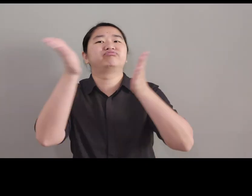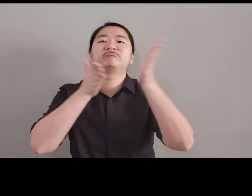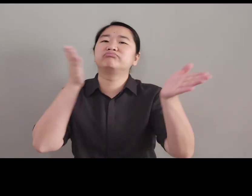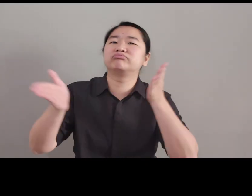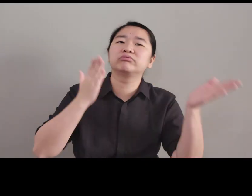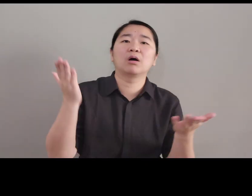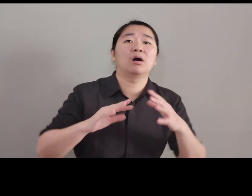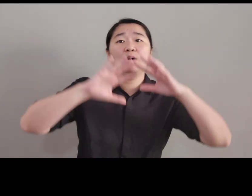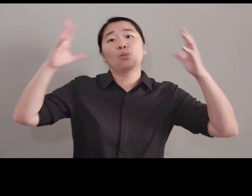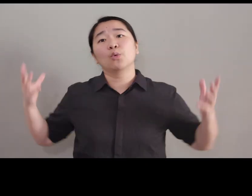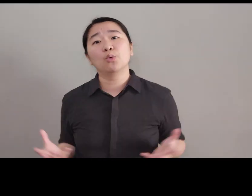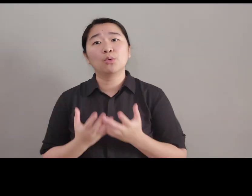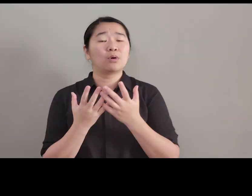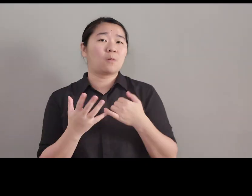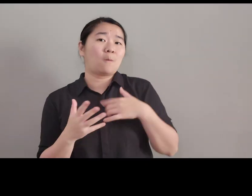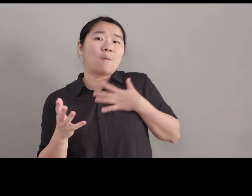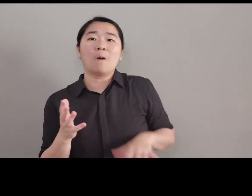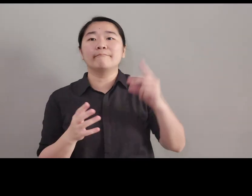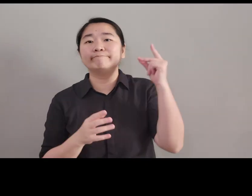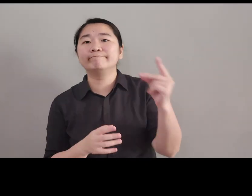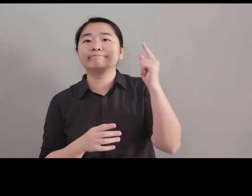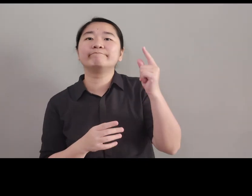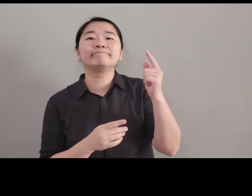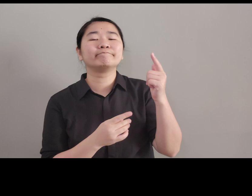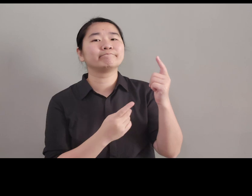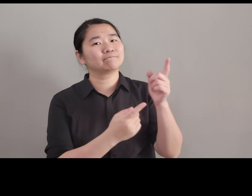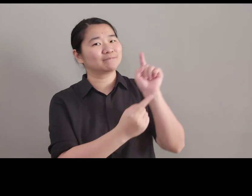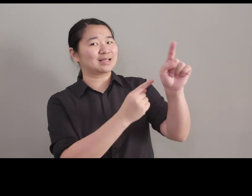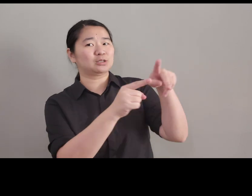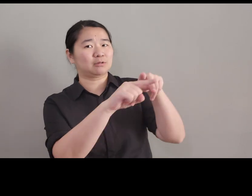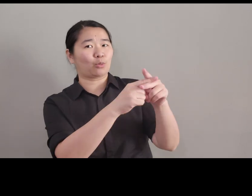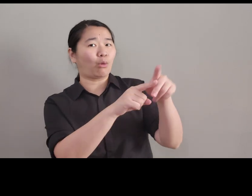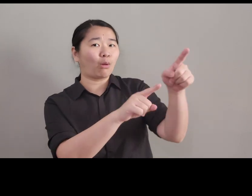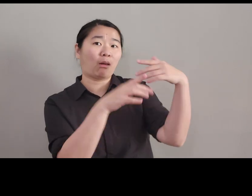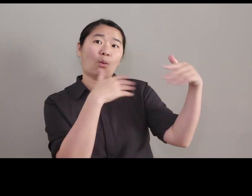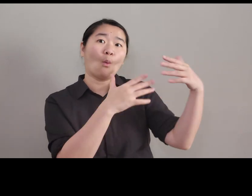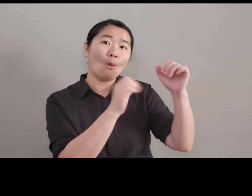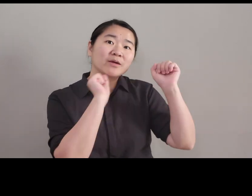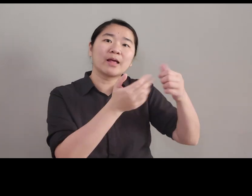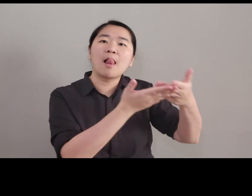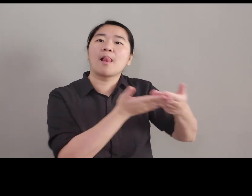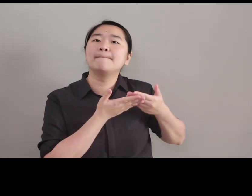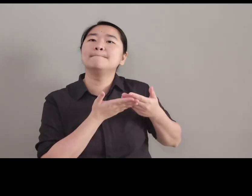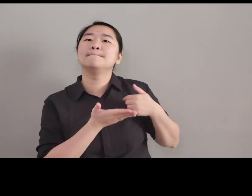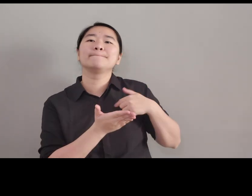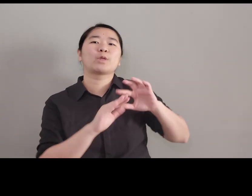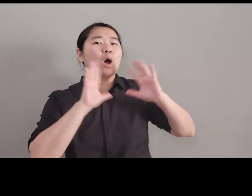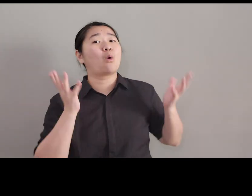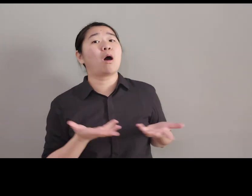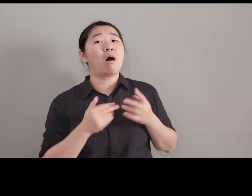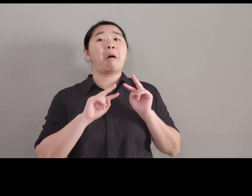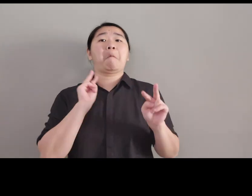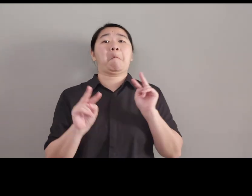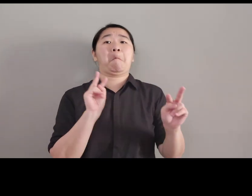that we all come together with, and kind of make it cool for the rest of the world? Because the next generation is about that. They